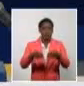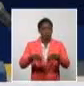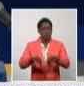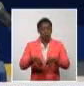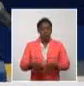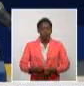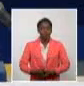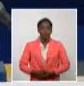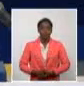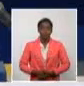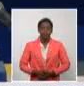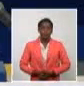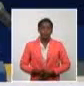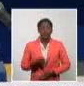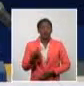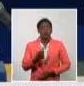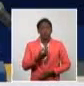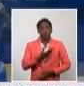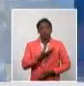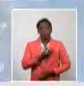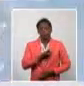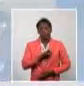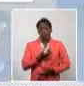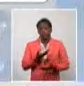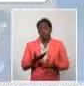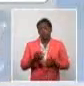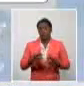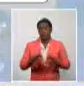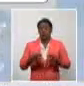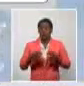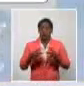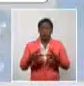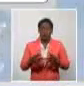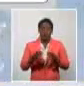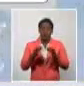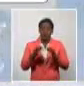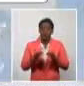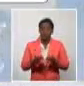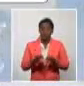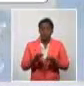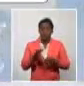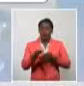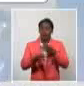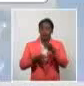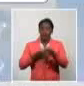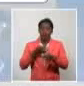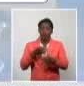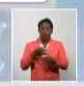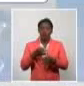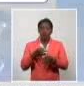79 people have died due to COVID, and this gives a lethality of